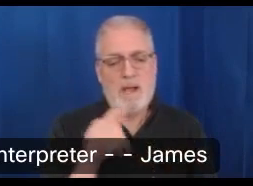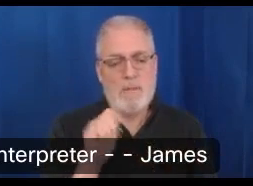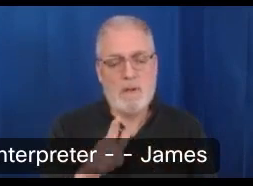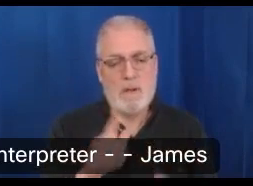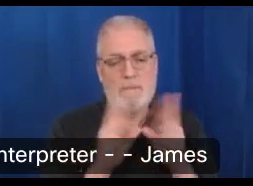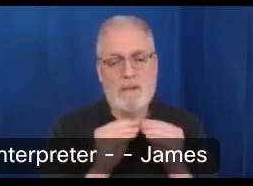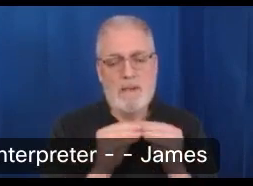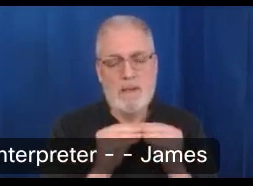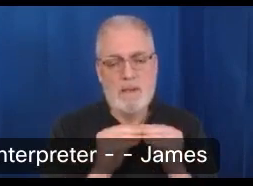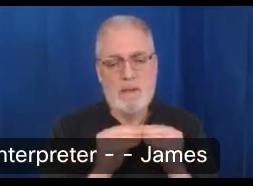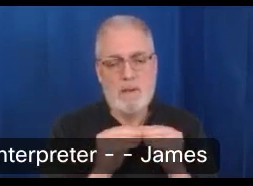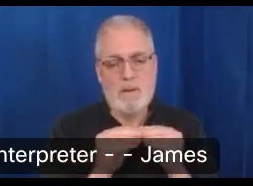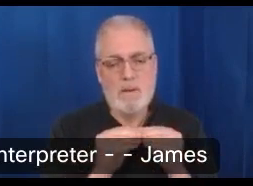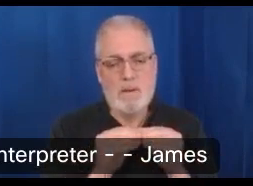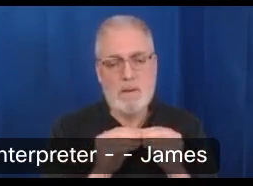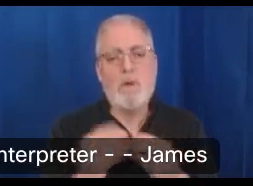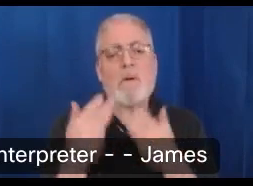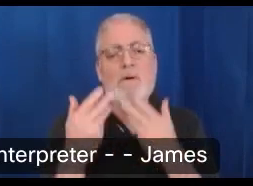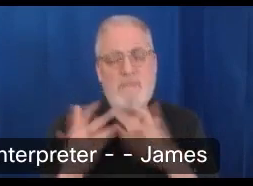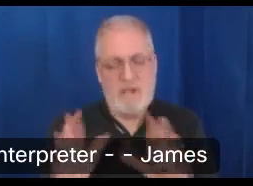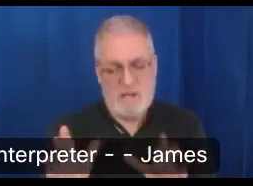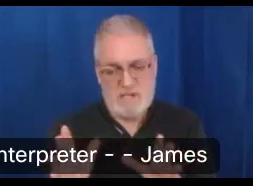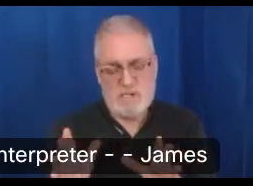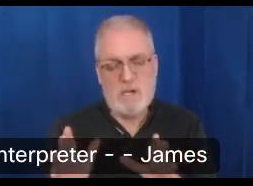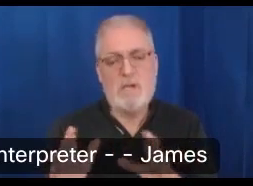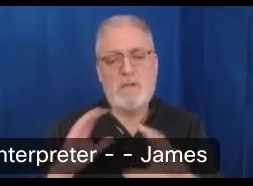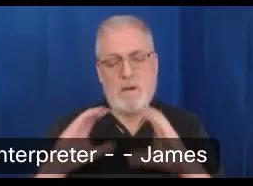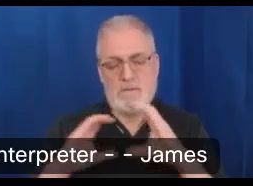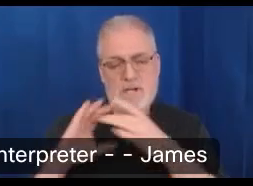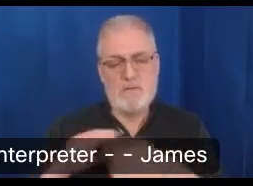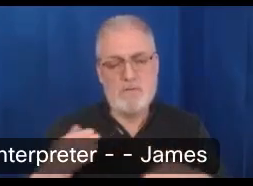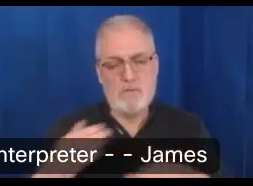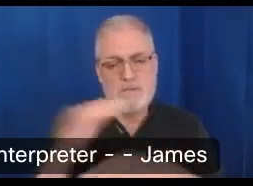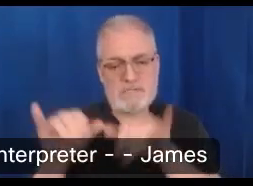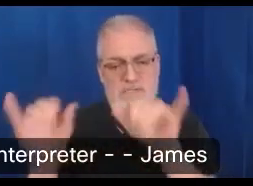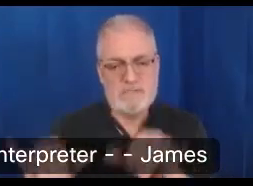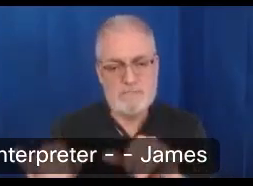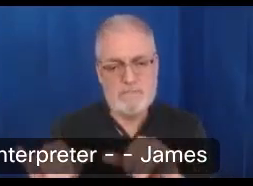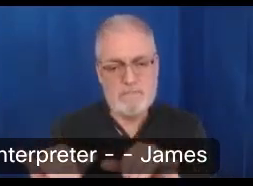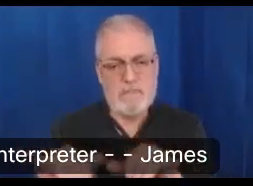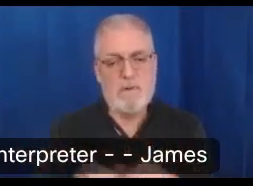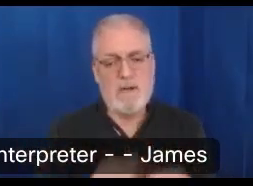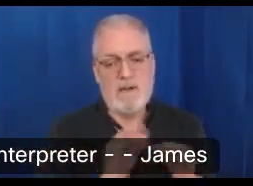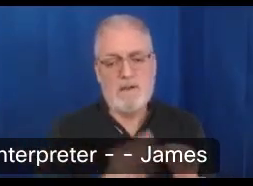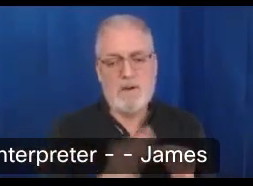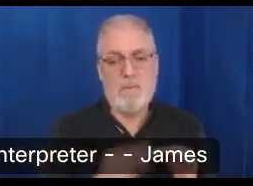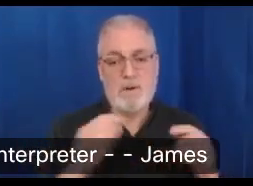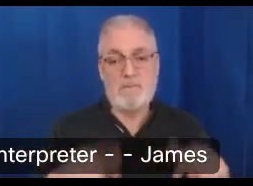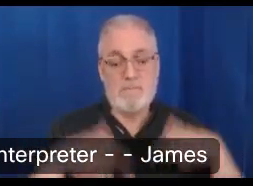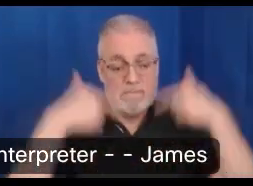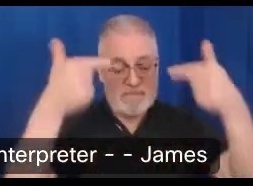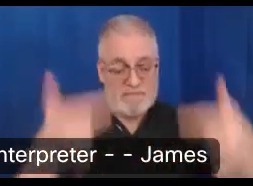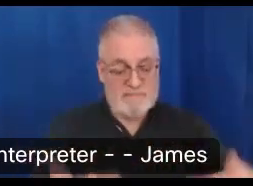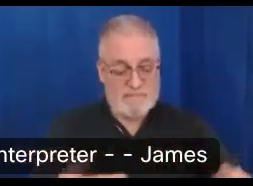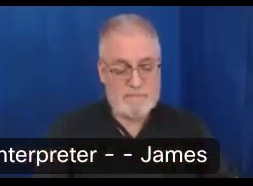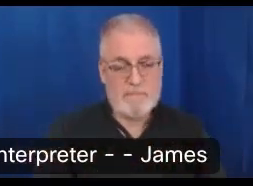is we'll finish the conversation on the cross systems. And if we could have some criteria, and you mentioned a few of them, to